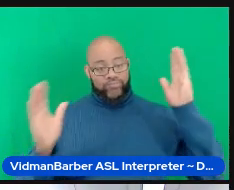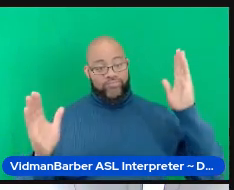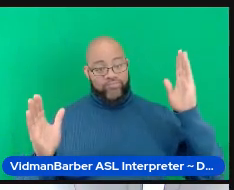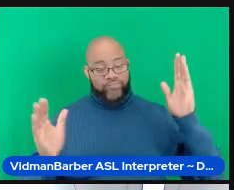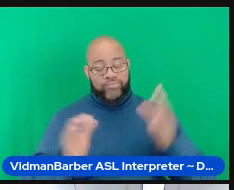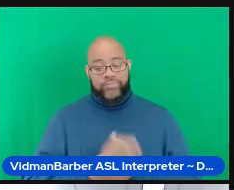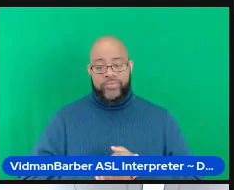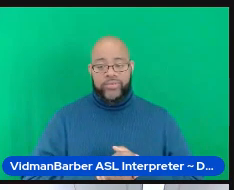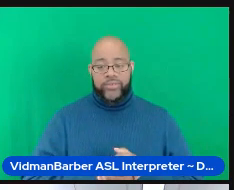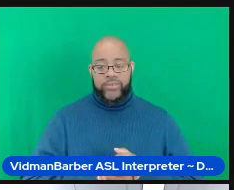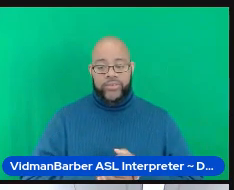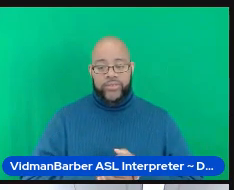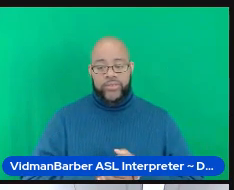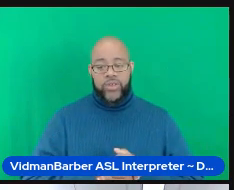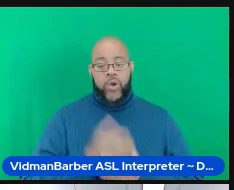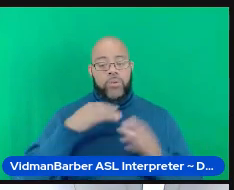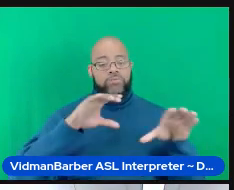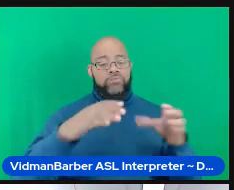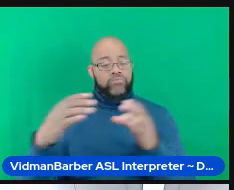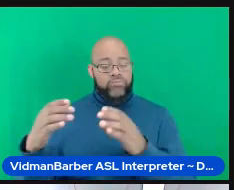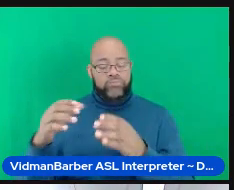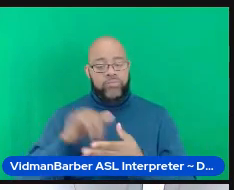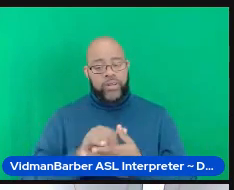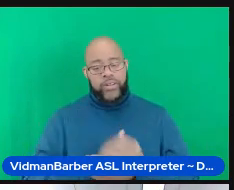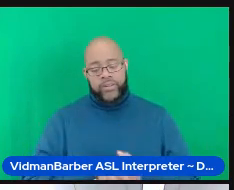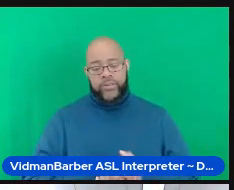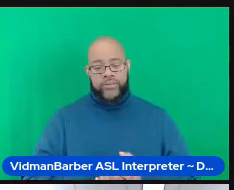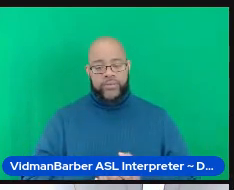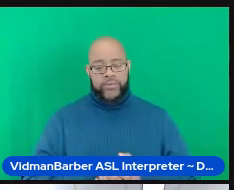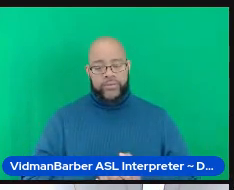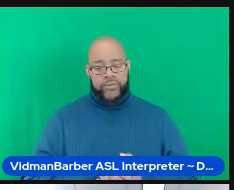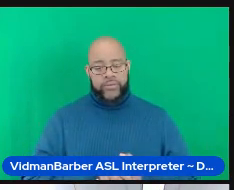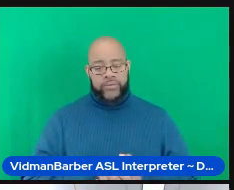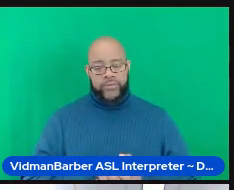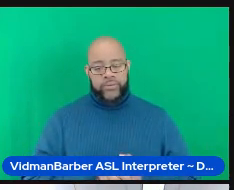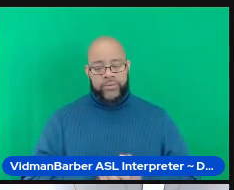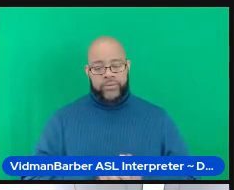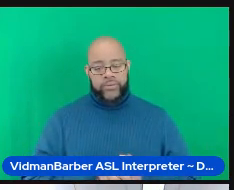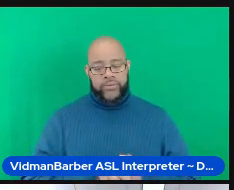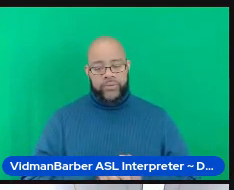and we categorized these um,